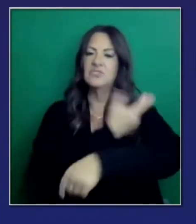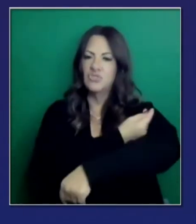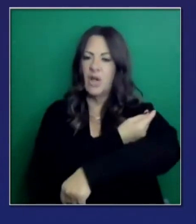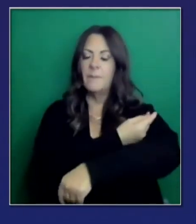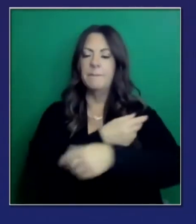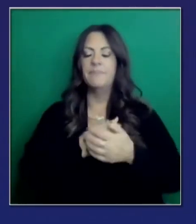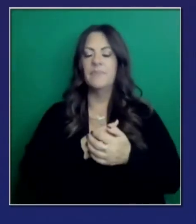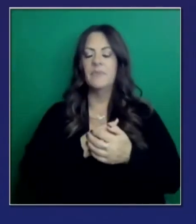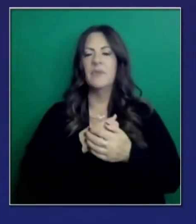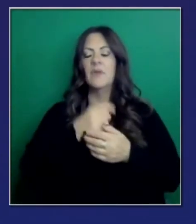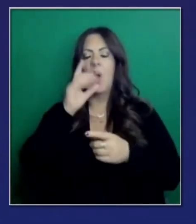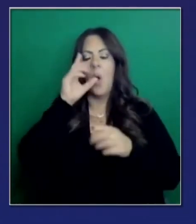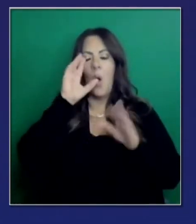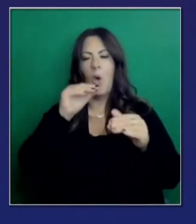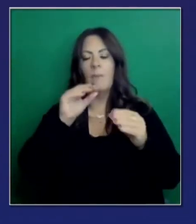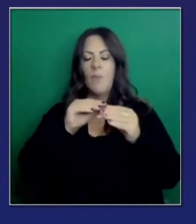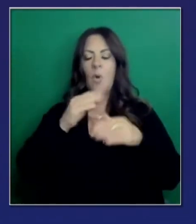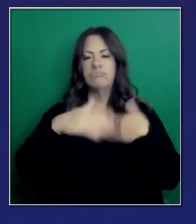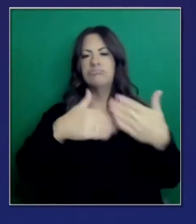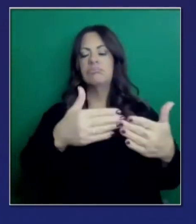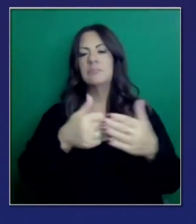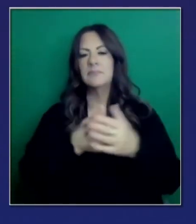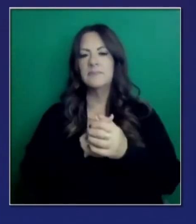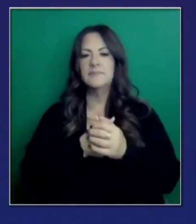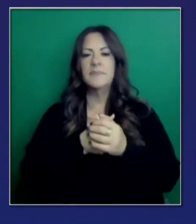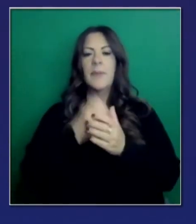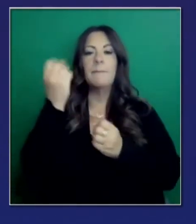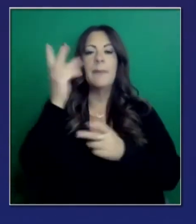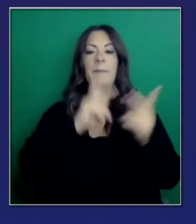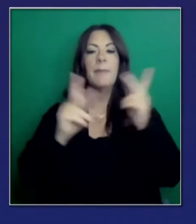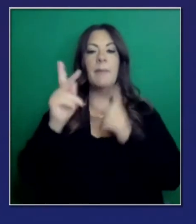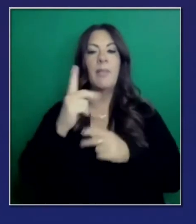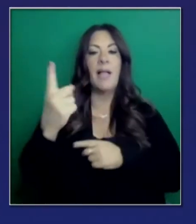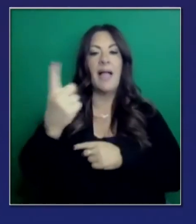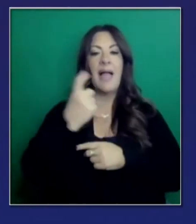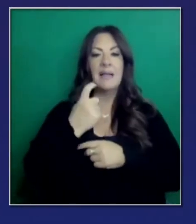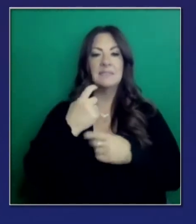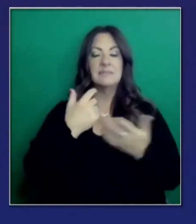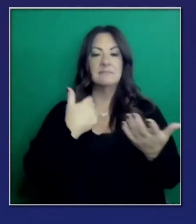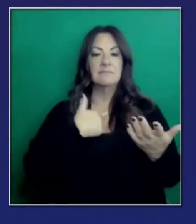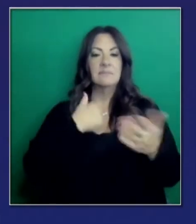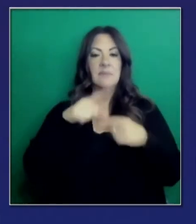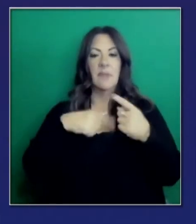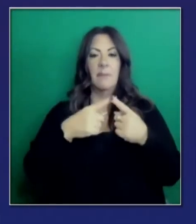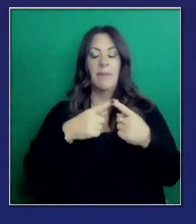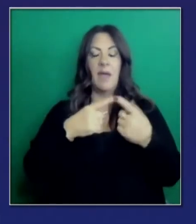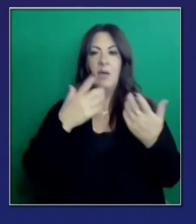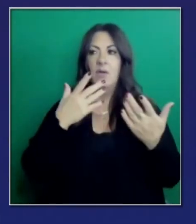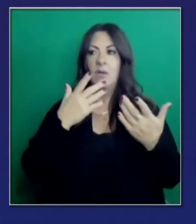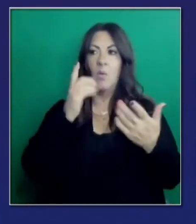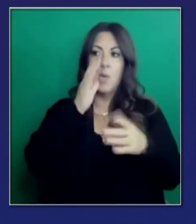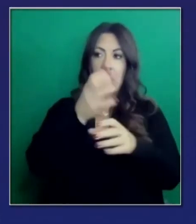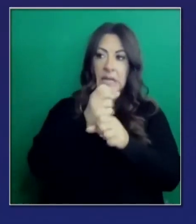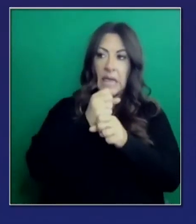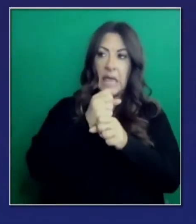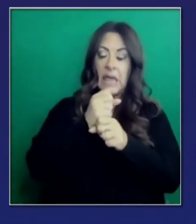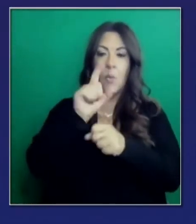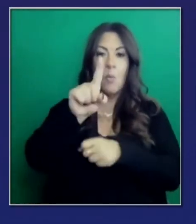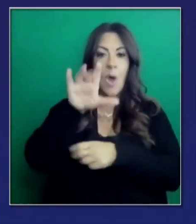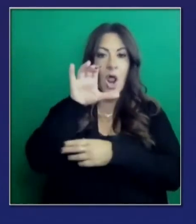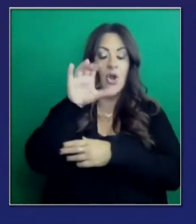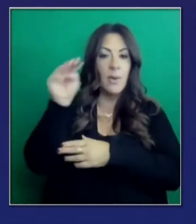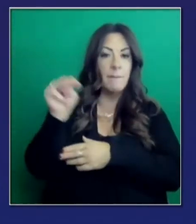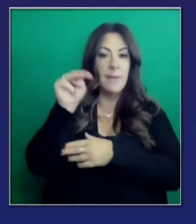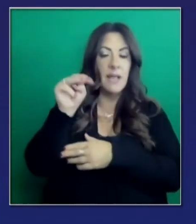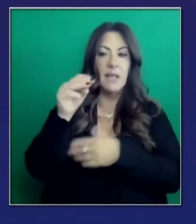have asked, where are you in relationship to President Biden's goal of 100 million vaccines in 100 days? We're well ahead of where, even